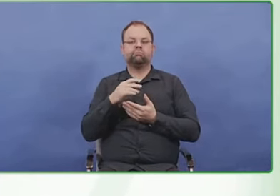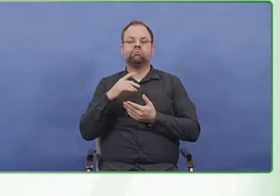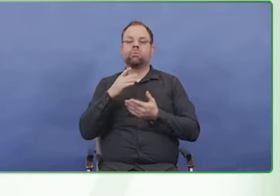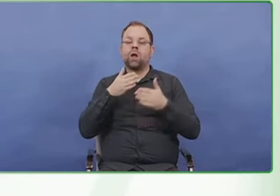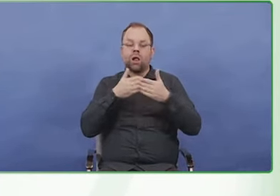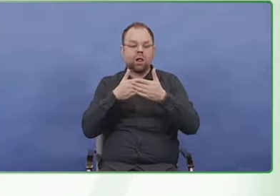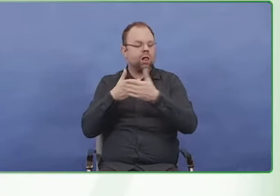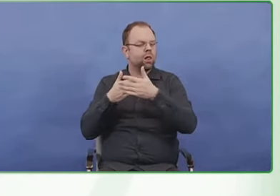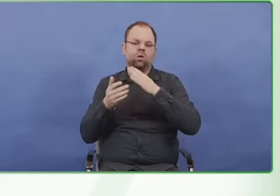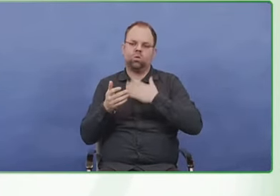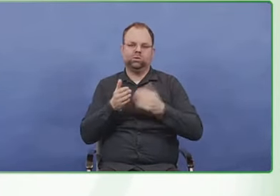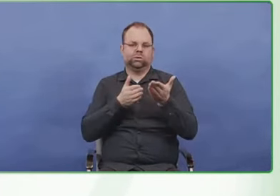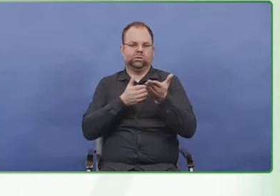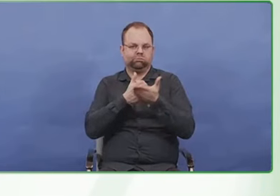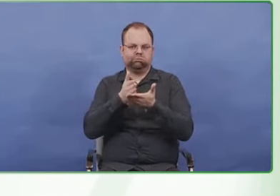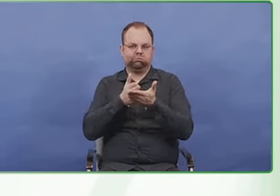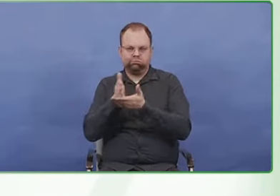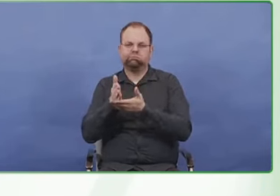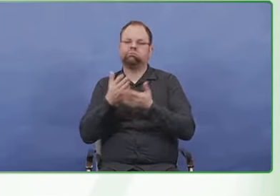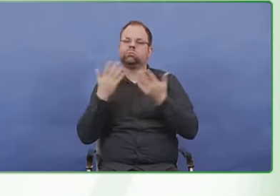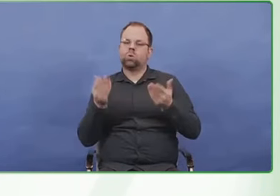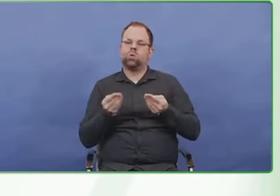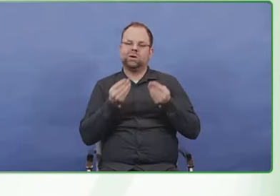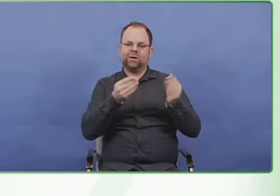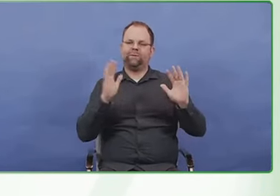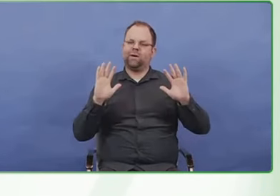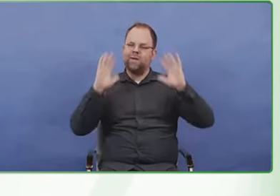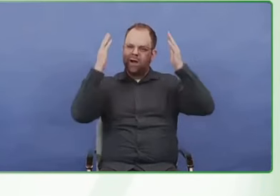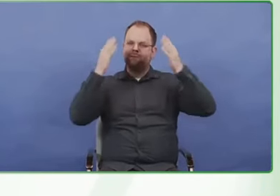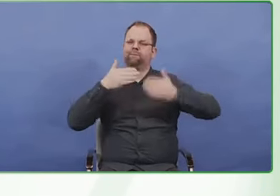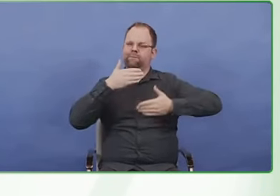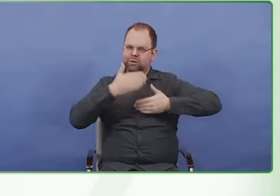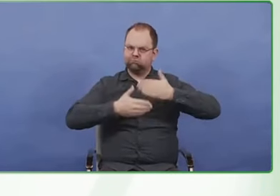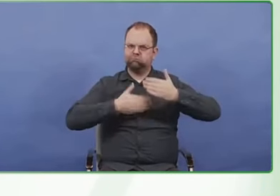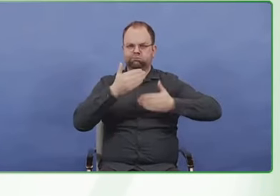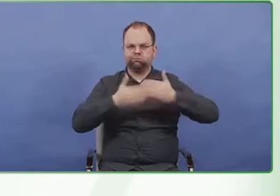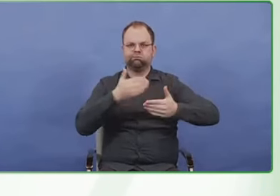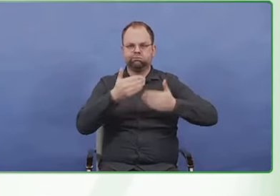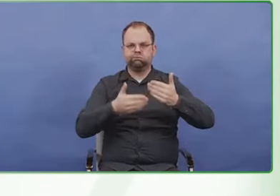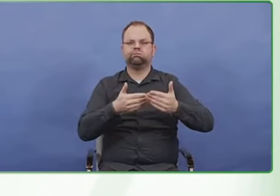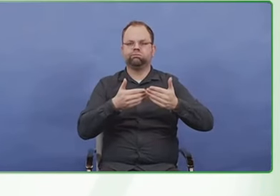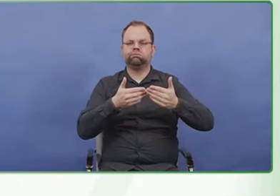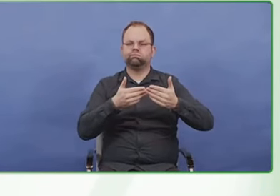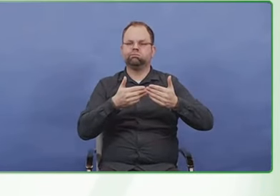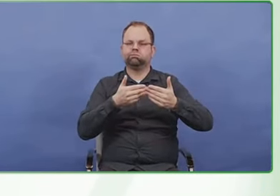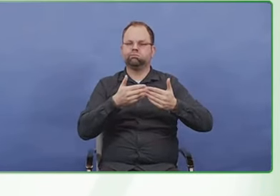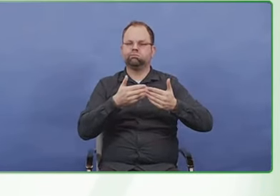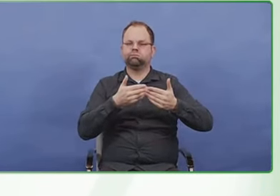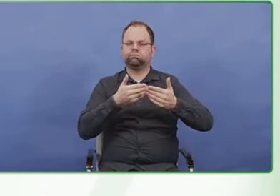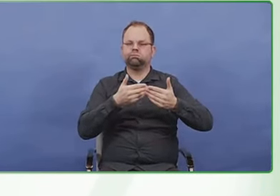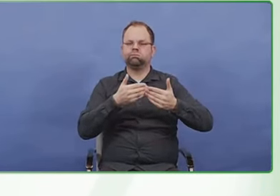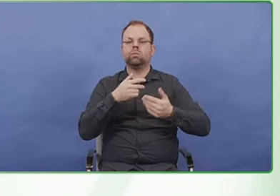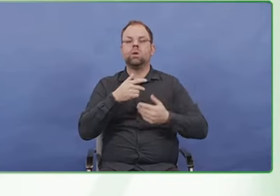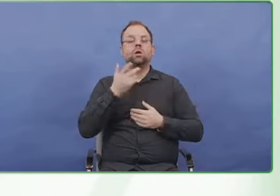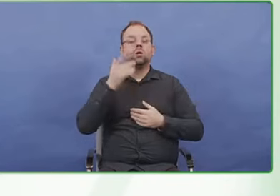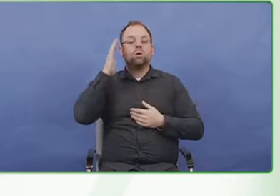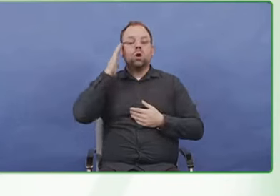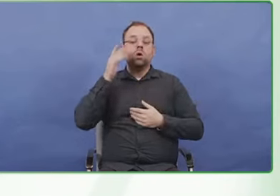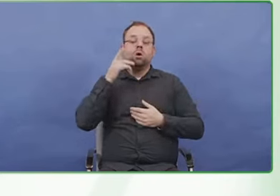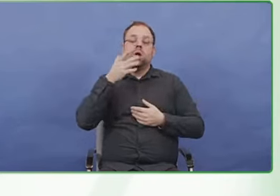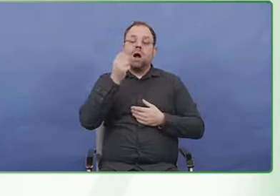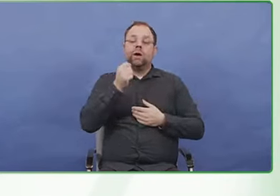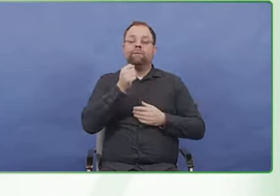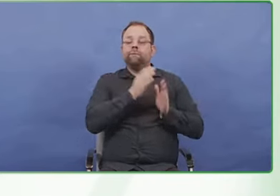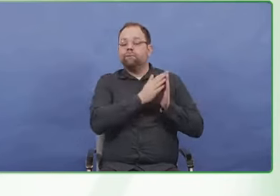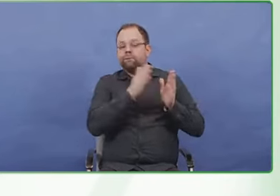again. I also want to draw attention to the range of actions that we are saying that the member states have